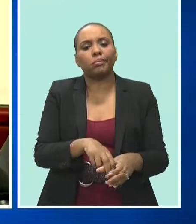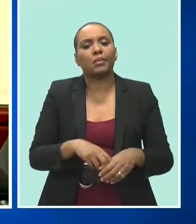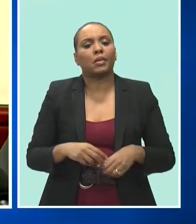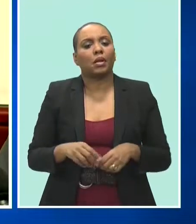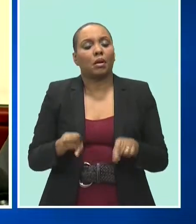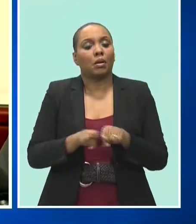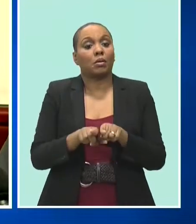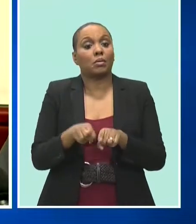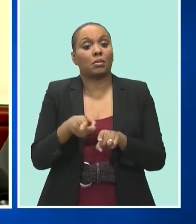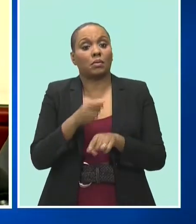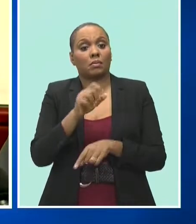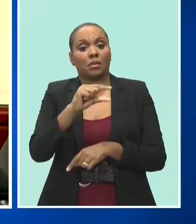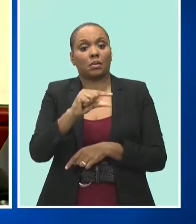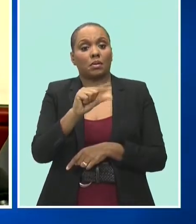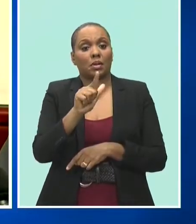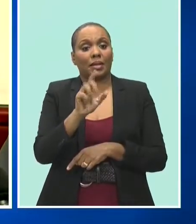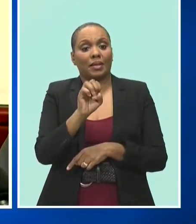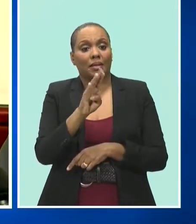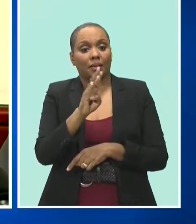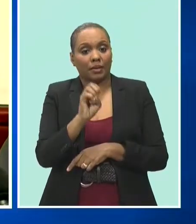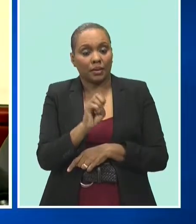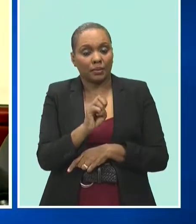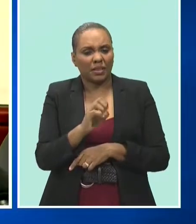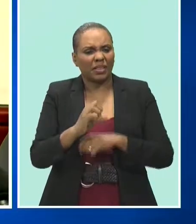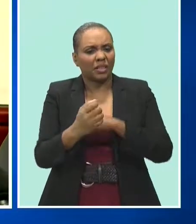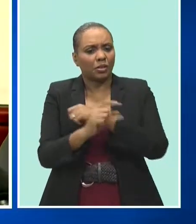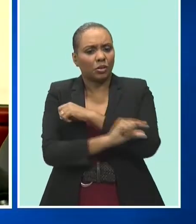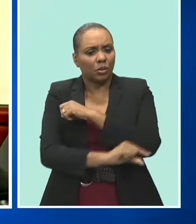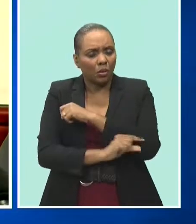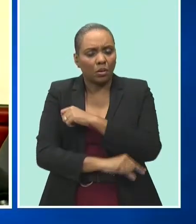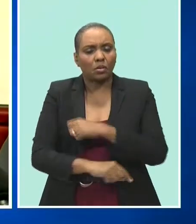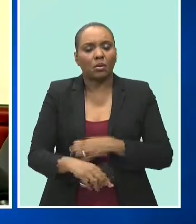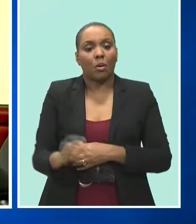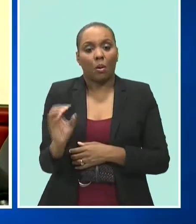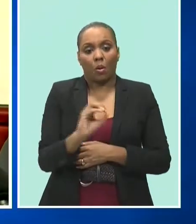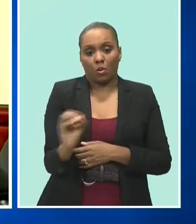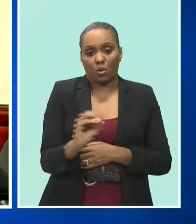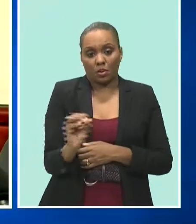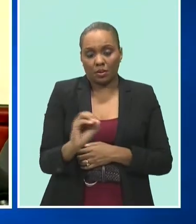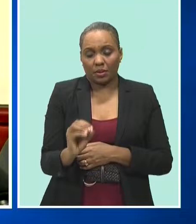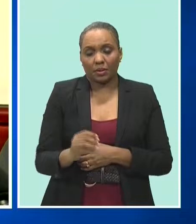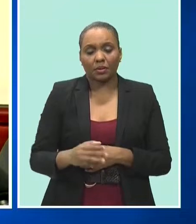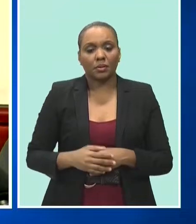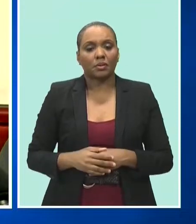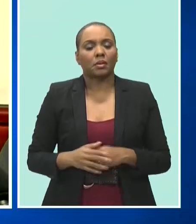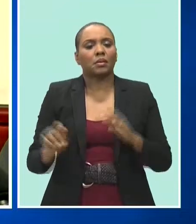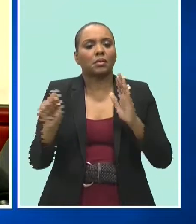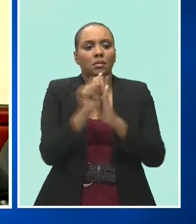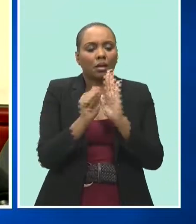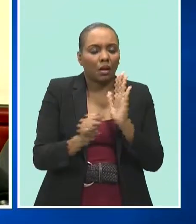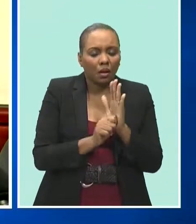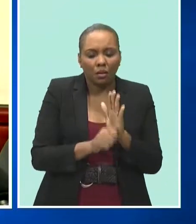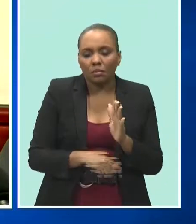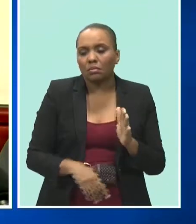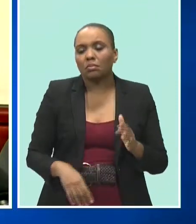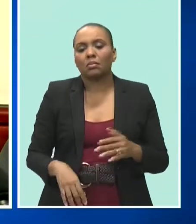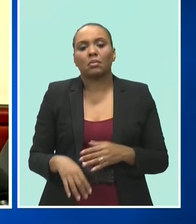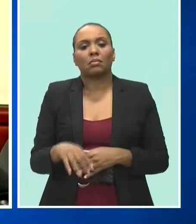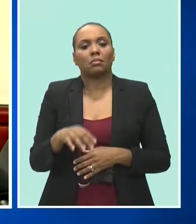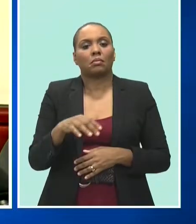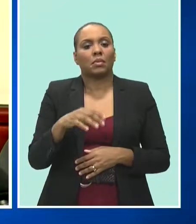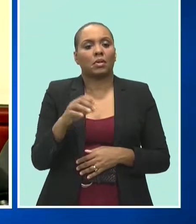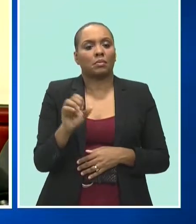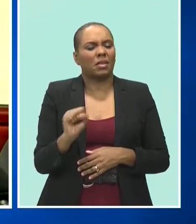Glebe, from Oystons, from the Princess Alice bus terminal, Fairchild Street,